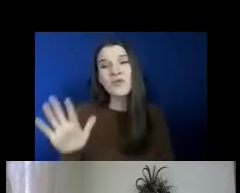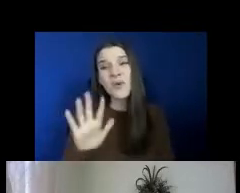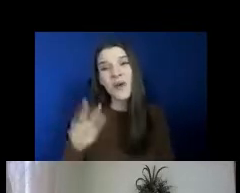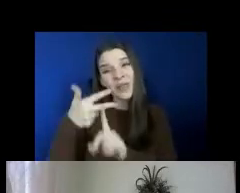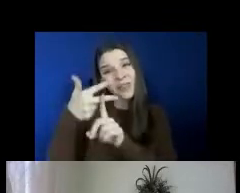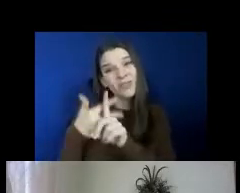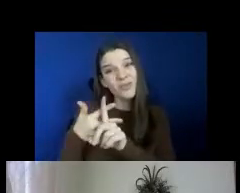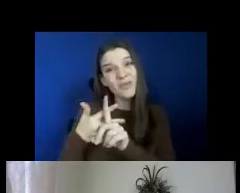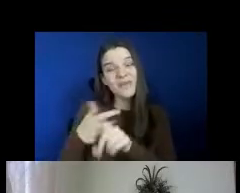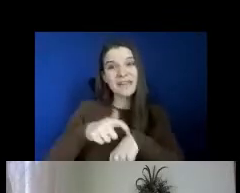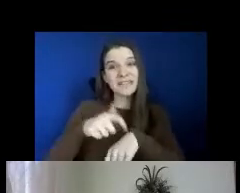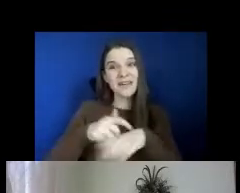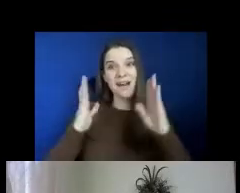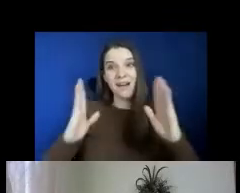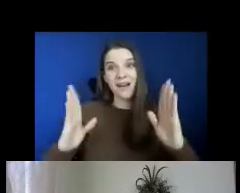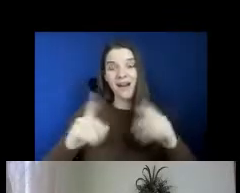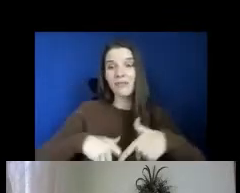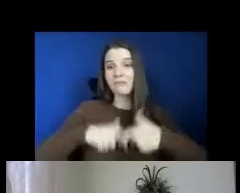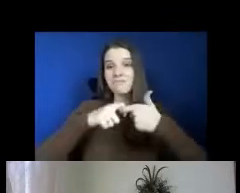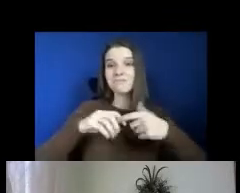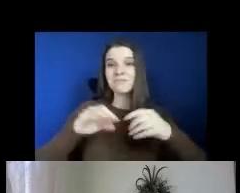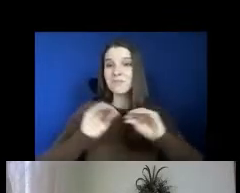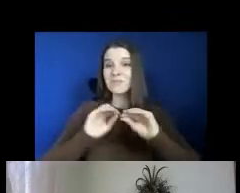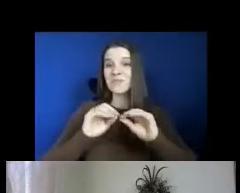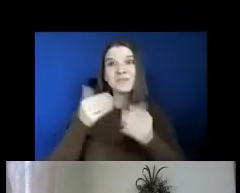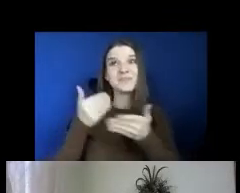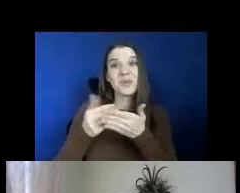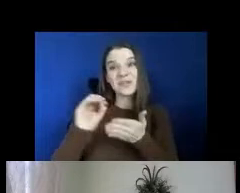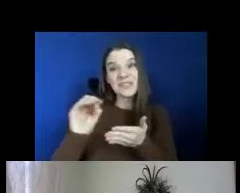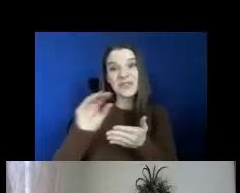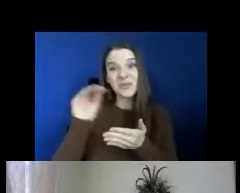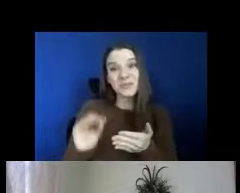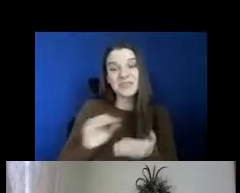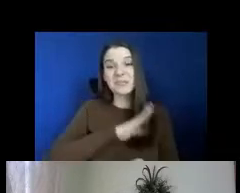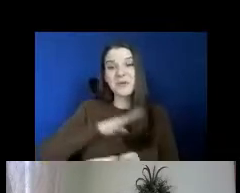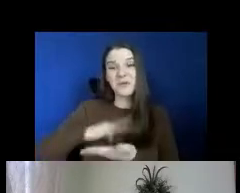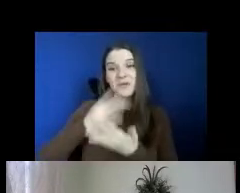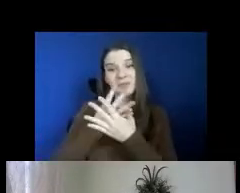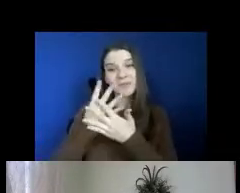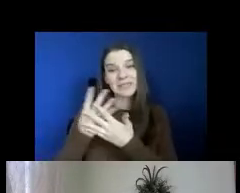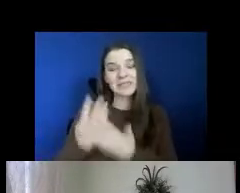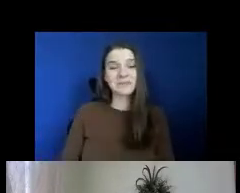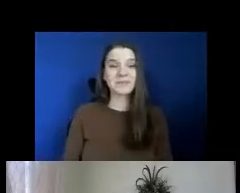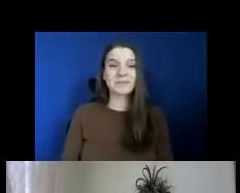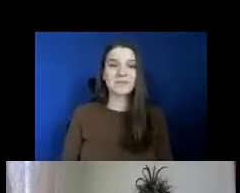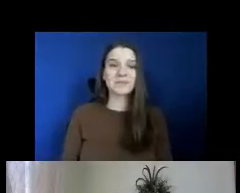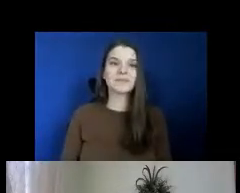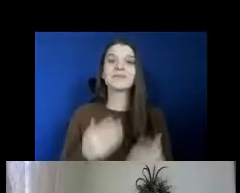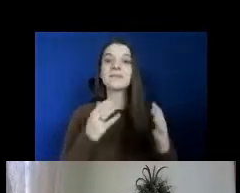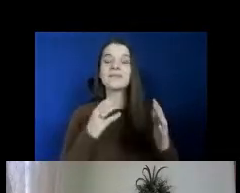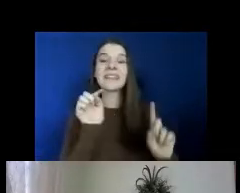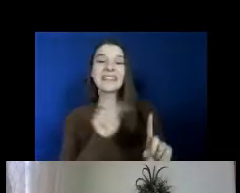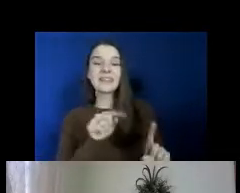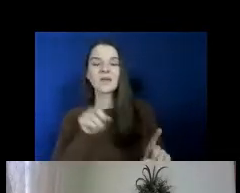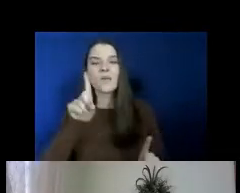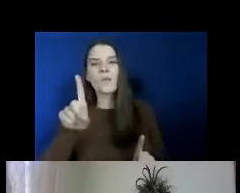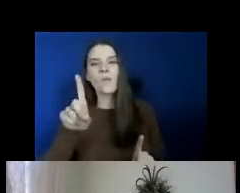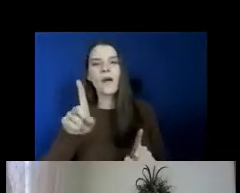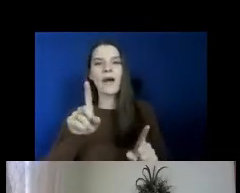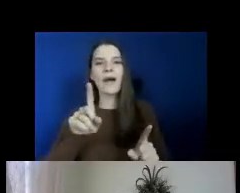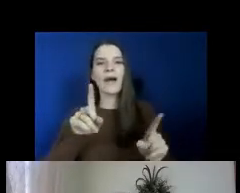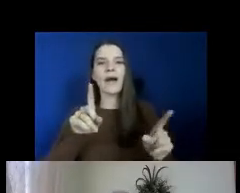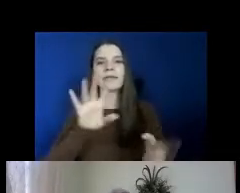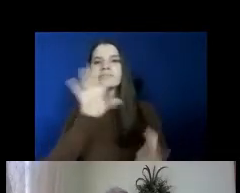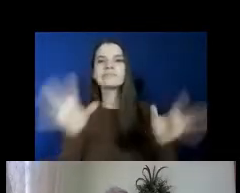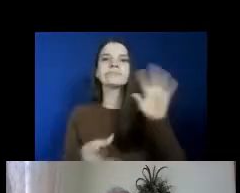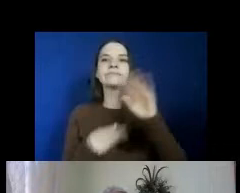time period of near zero mammographic screening. Now, this is just one representative publication,